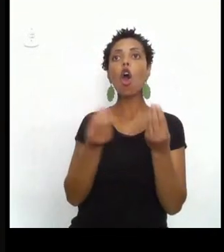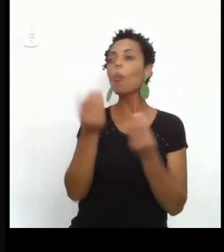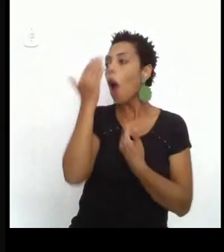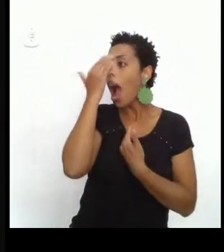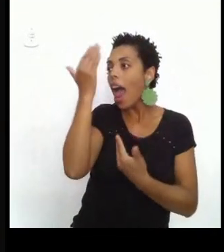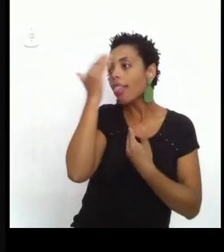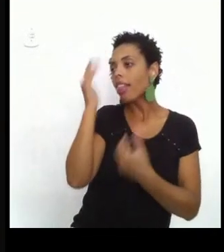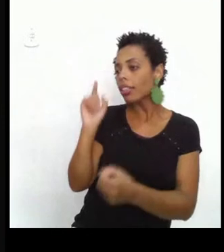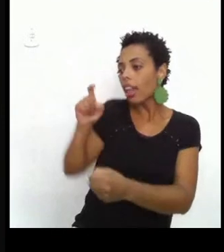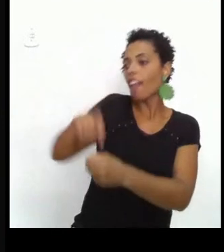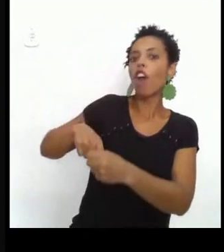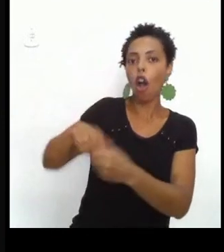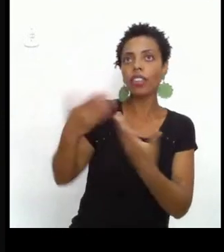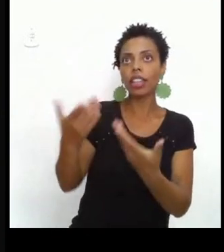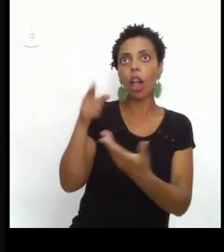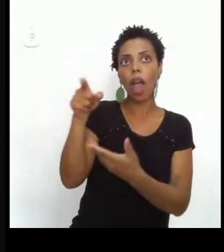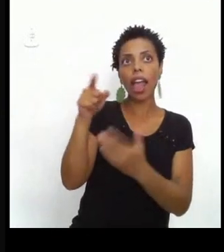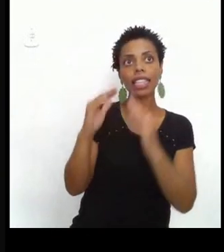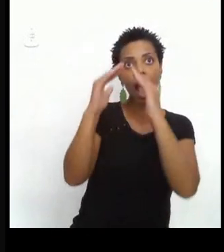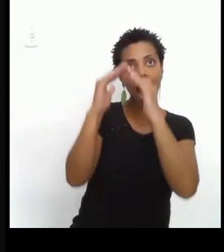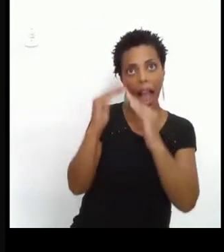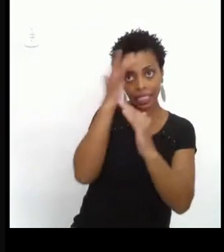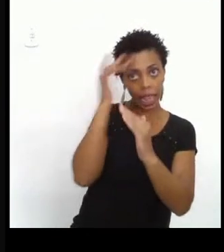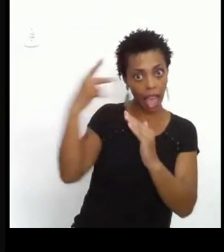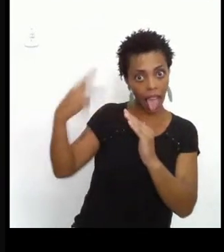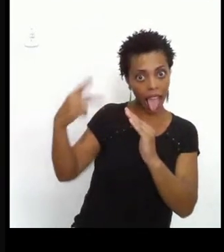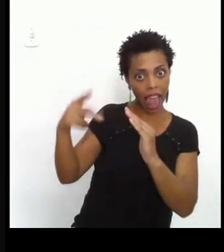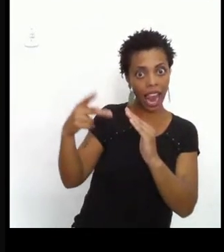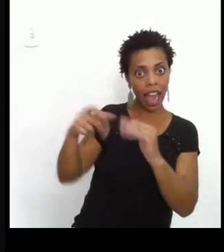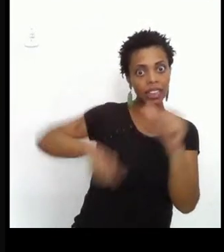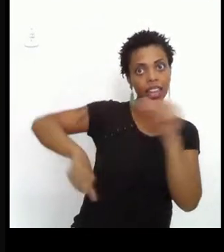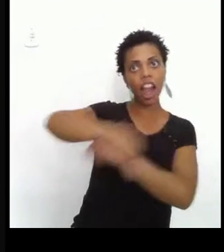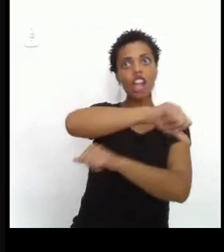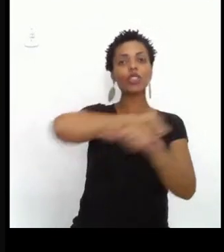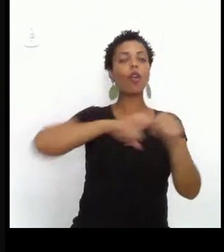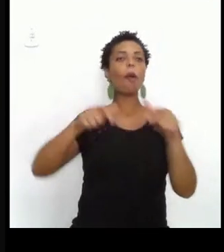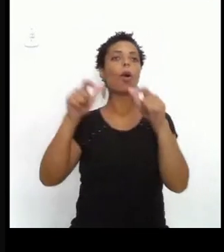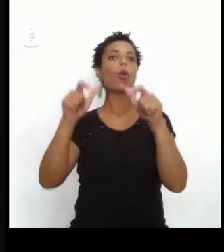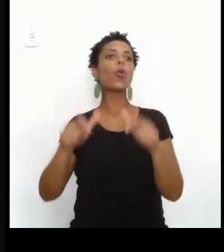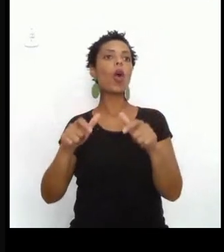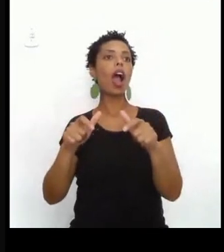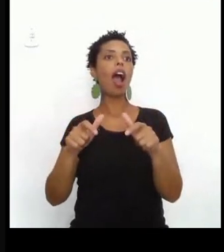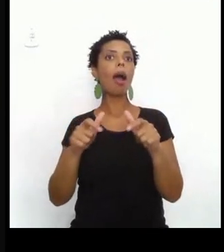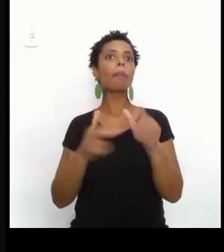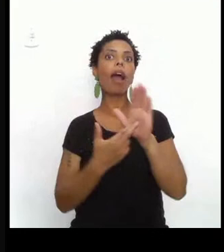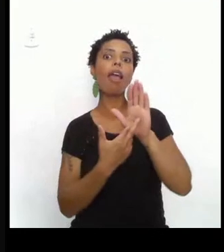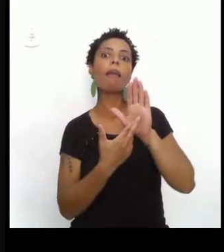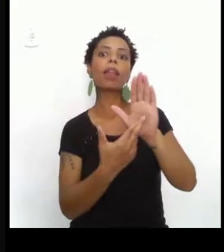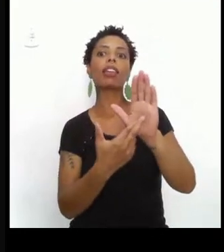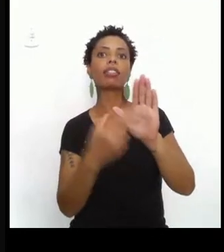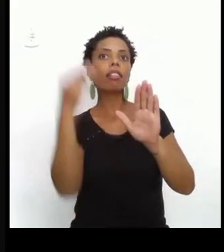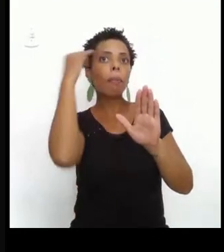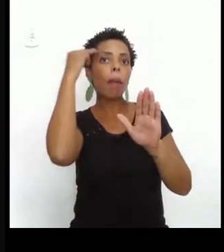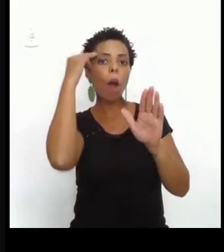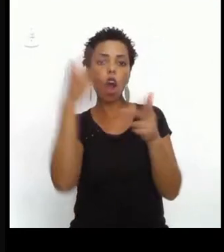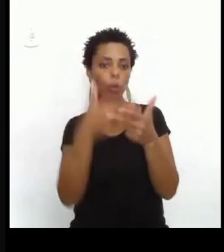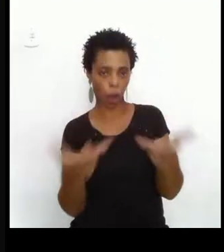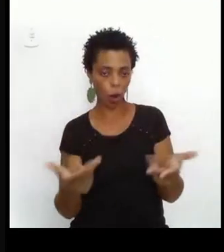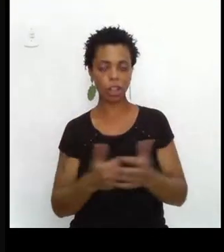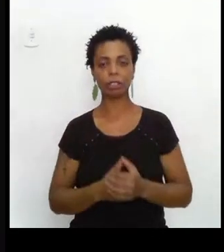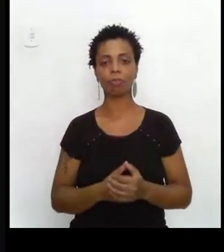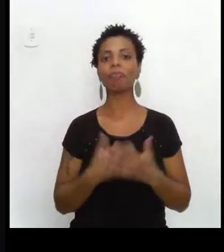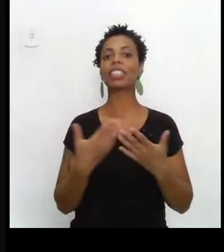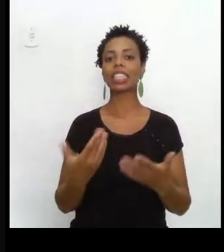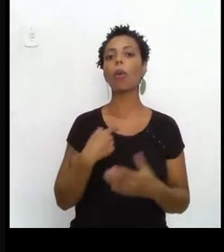Warehouse and I am having to reset aos 15 anos em GV a